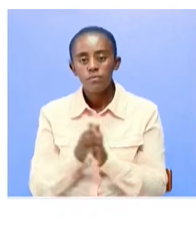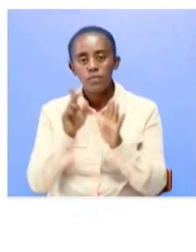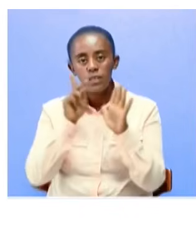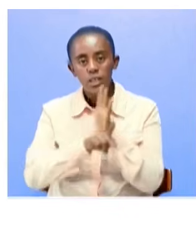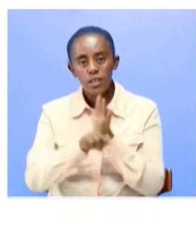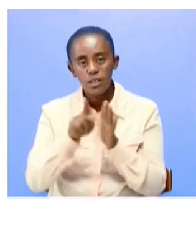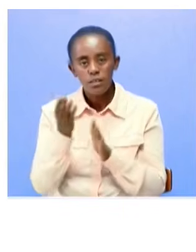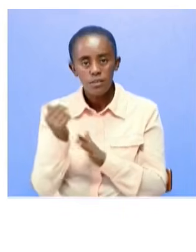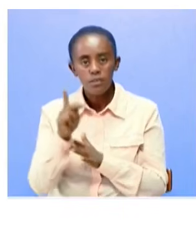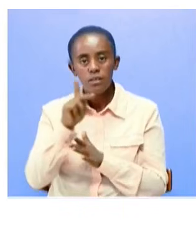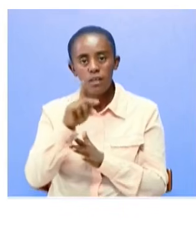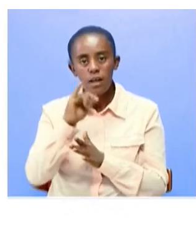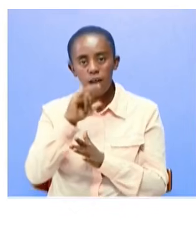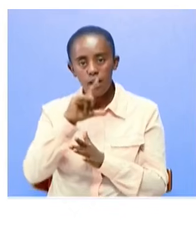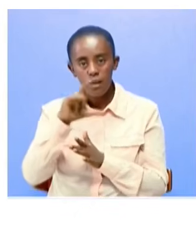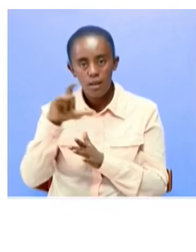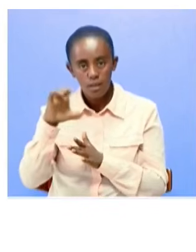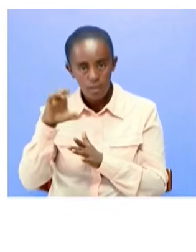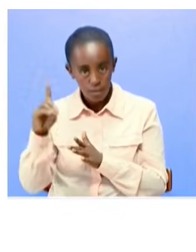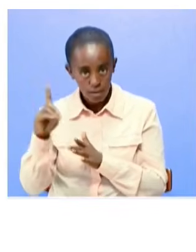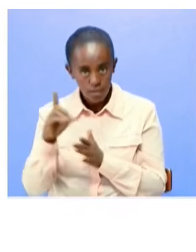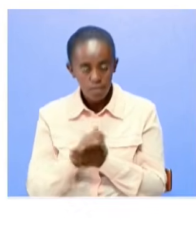Killed.